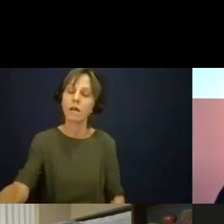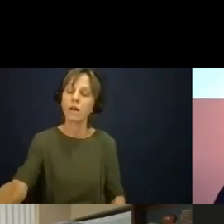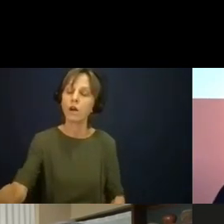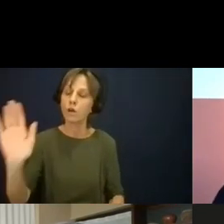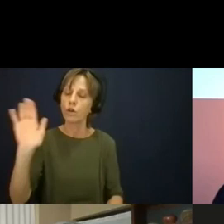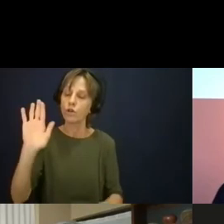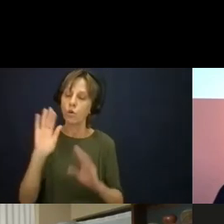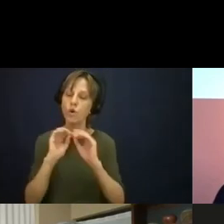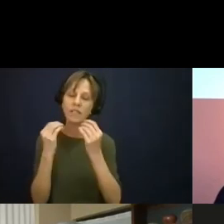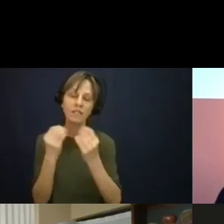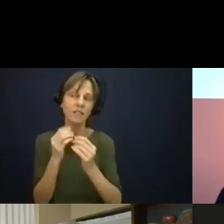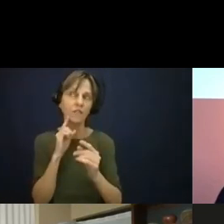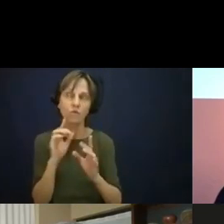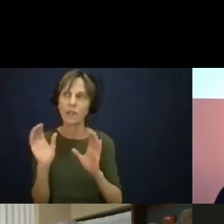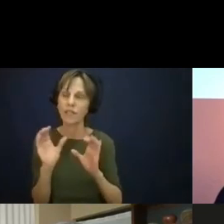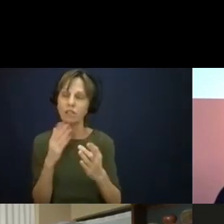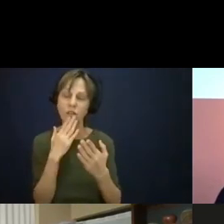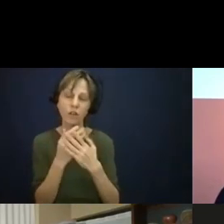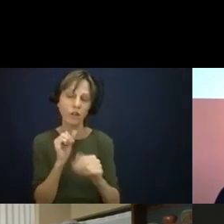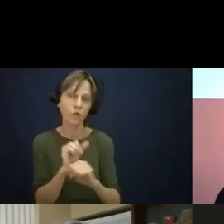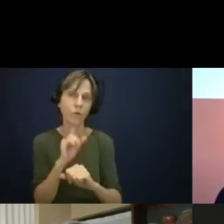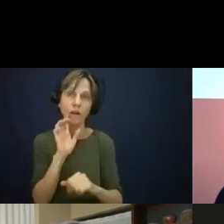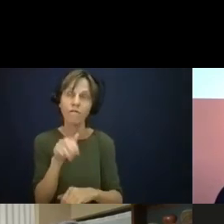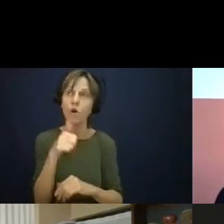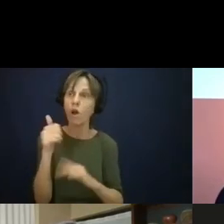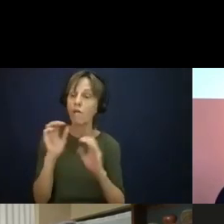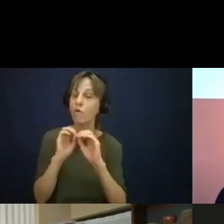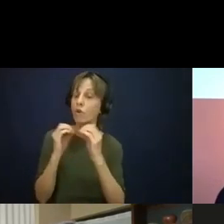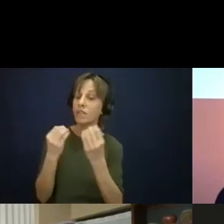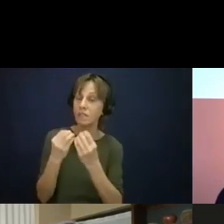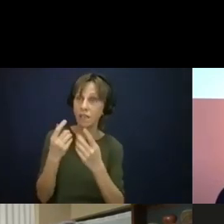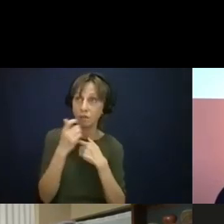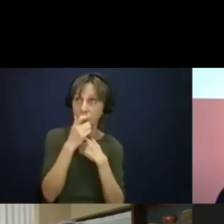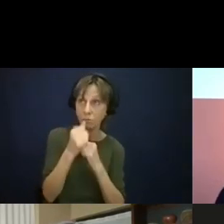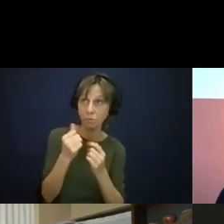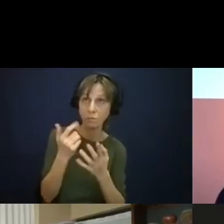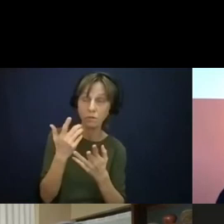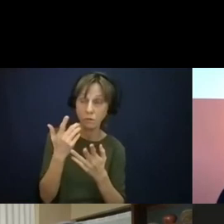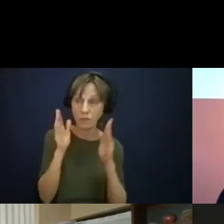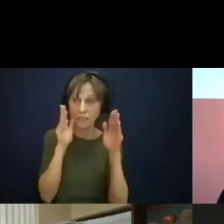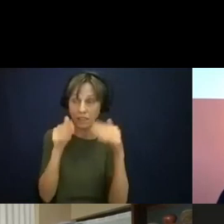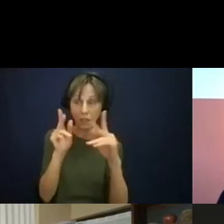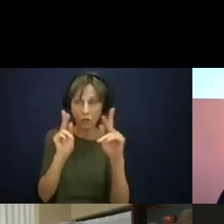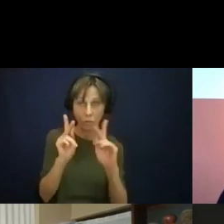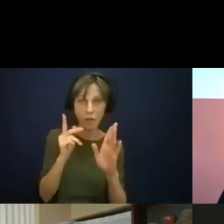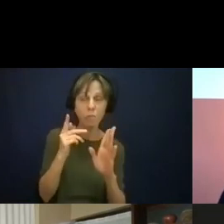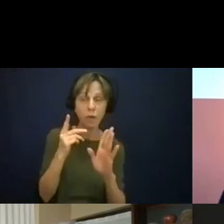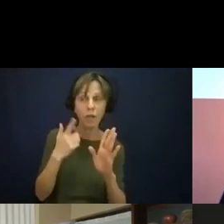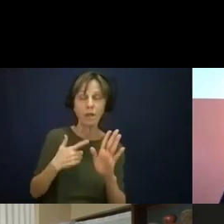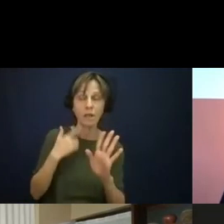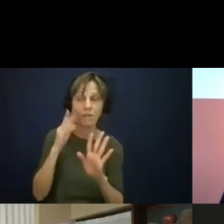good work here, for other organizations that are interested in centering people with lived experience in their own work, how would you recommend they begin that